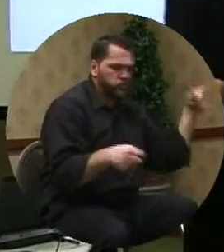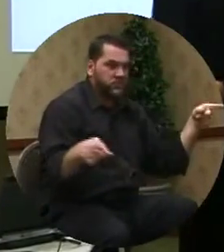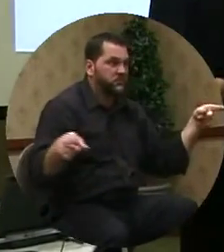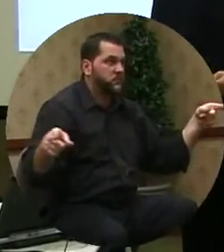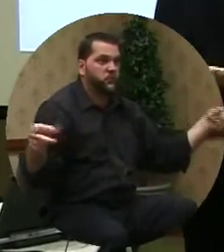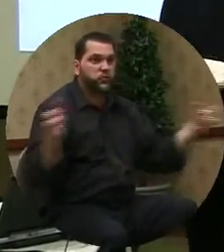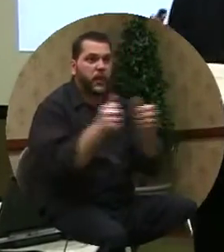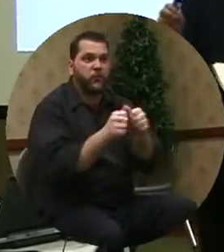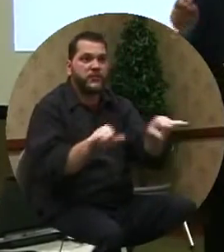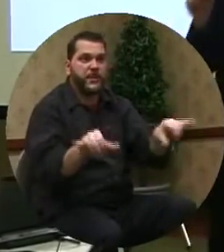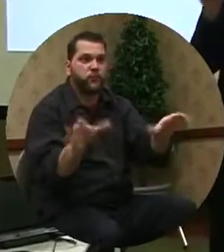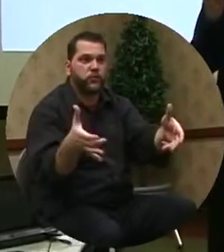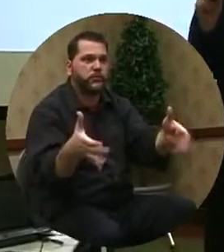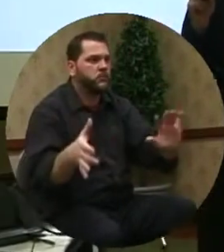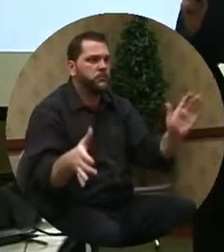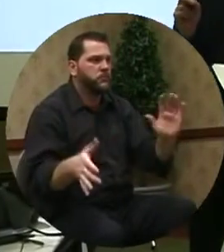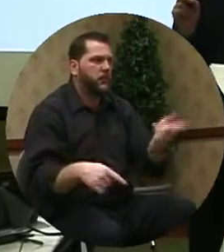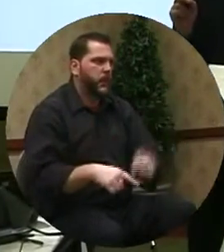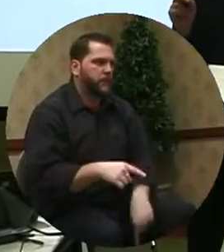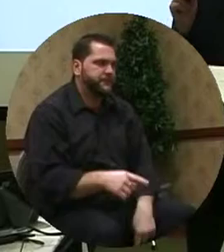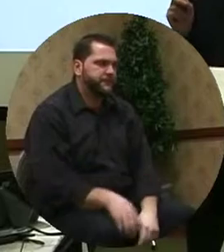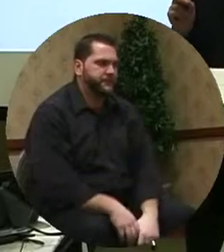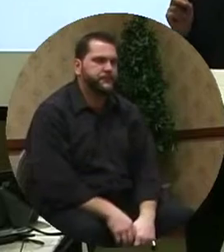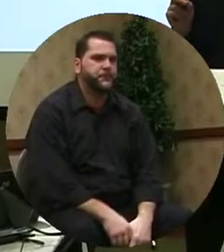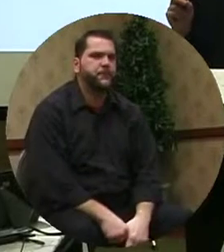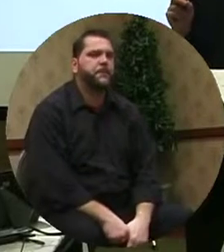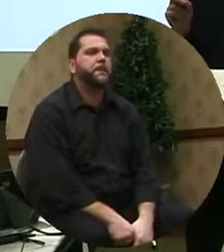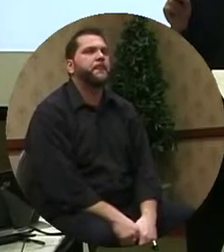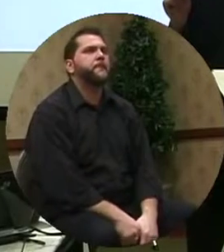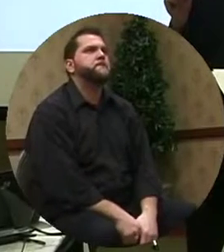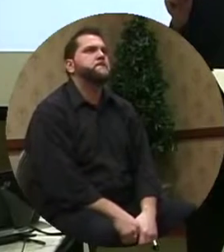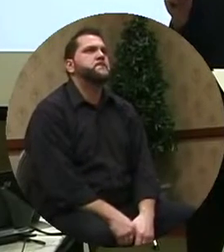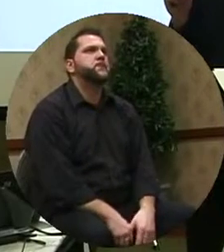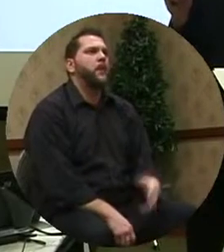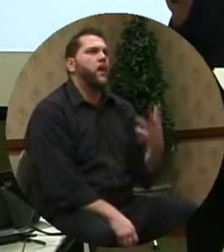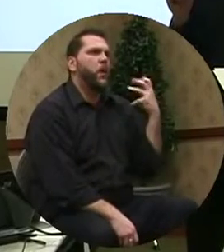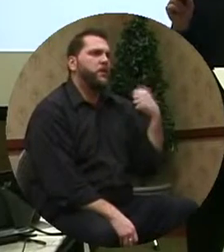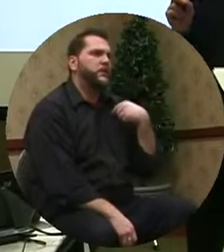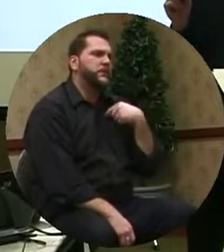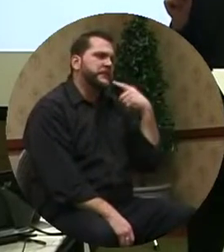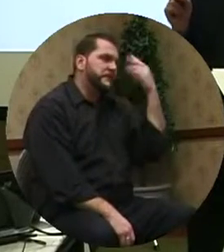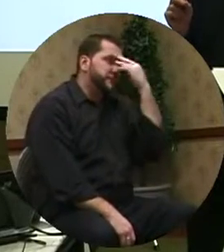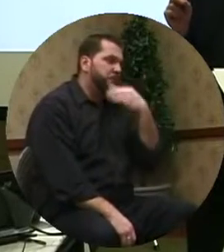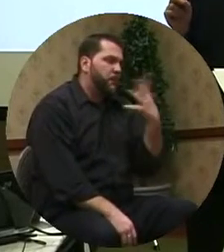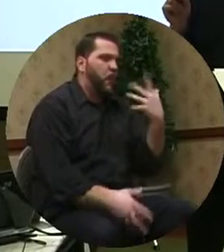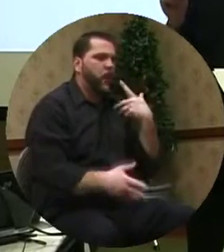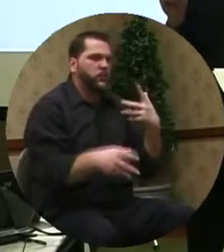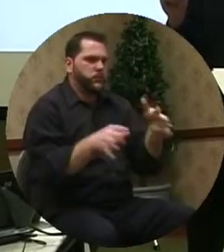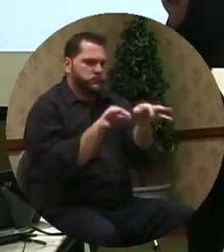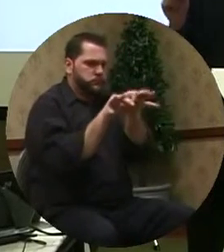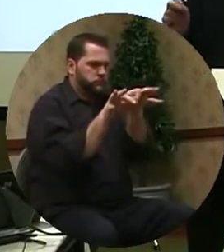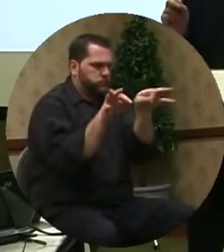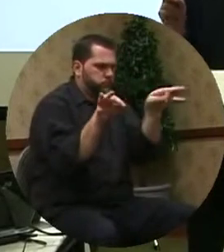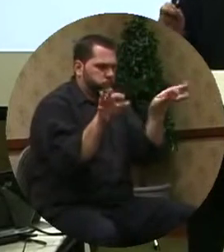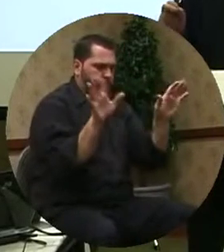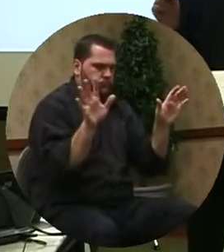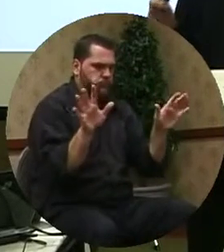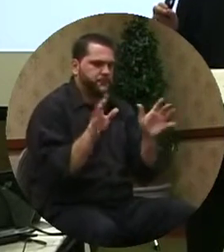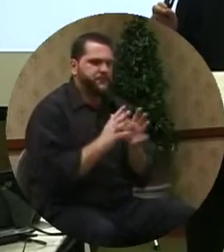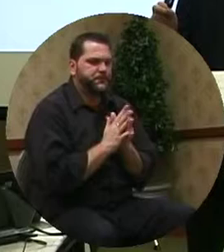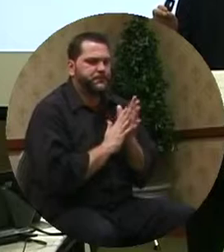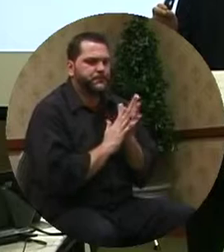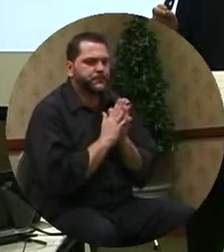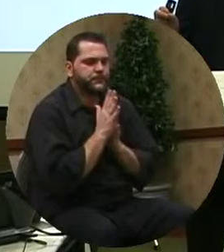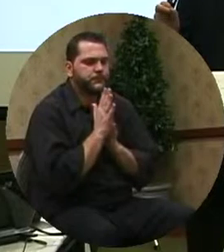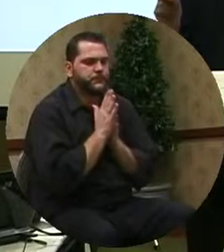and I want to be cautious in how I say this. If you have a staff